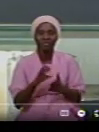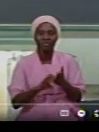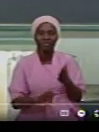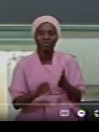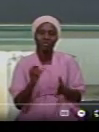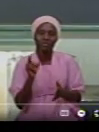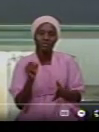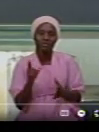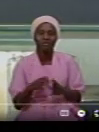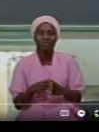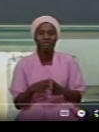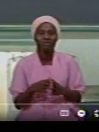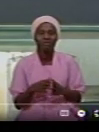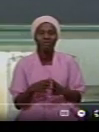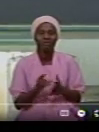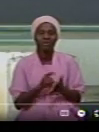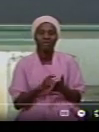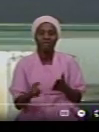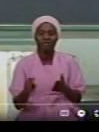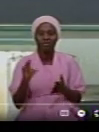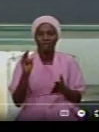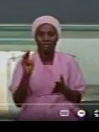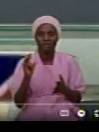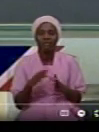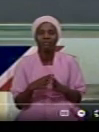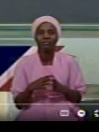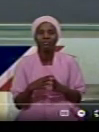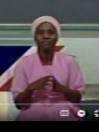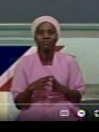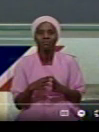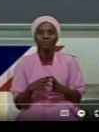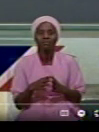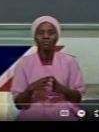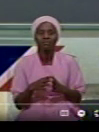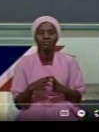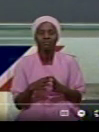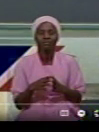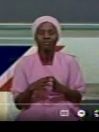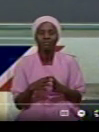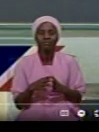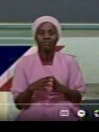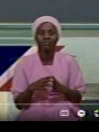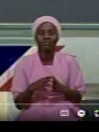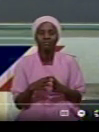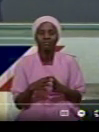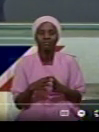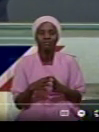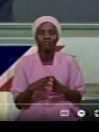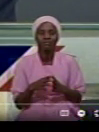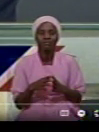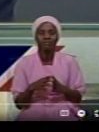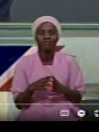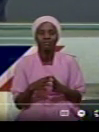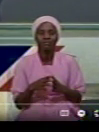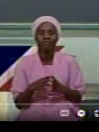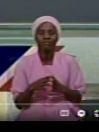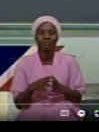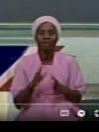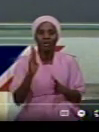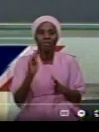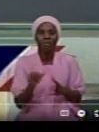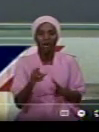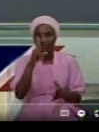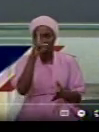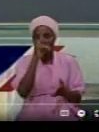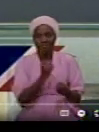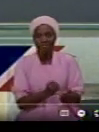11, verse 17. Hebrews 11, verse 17. By